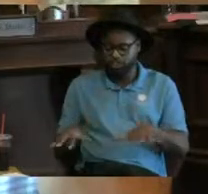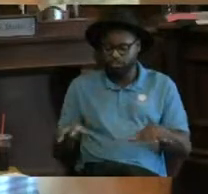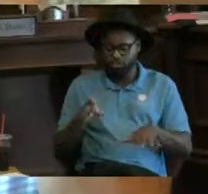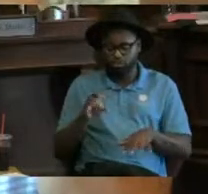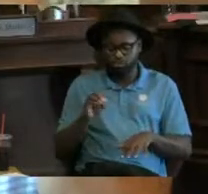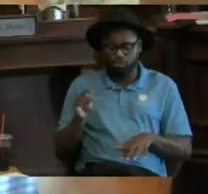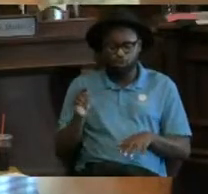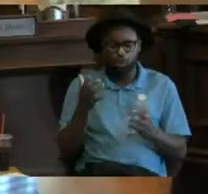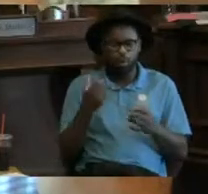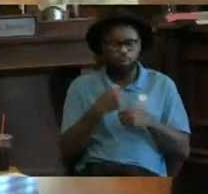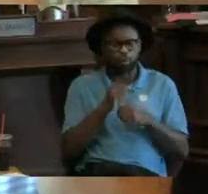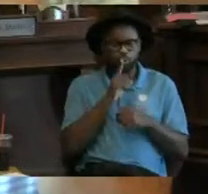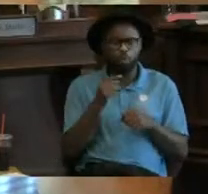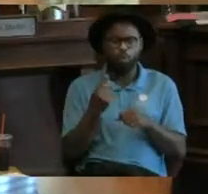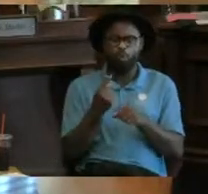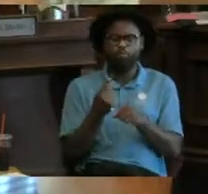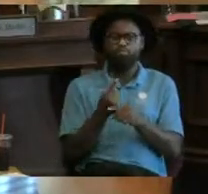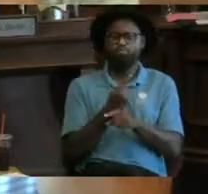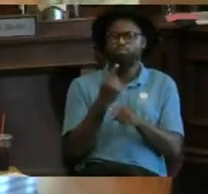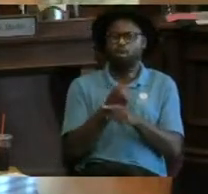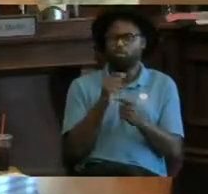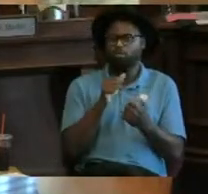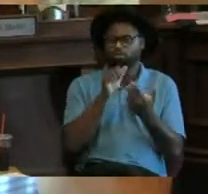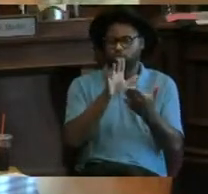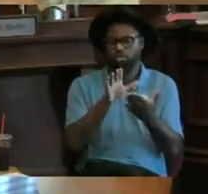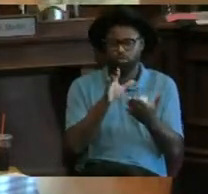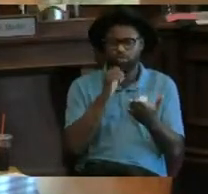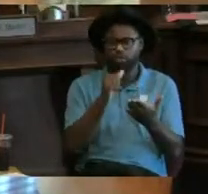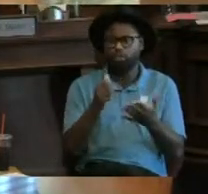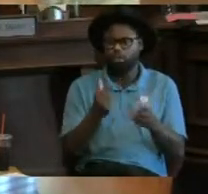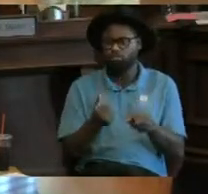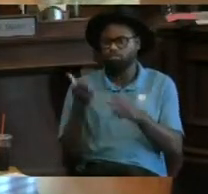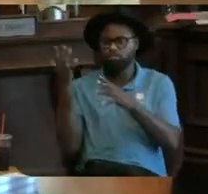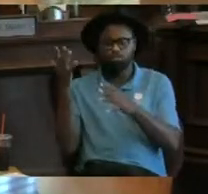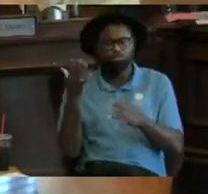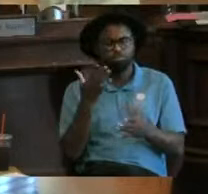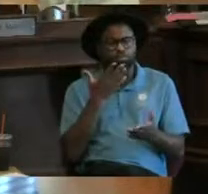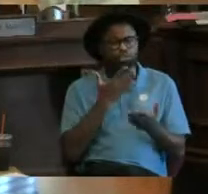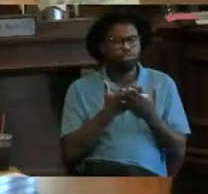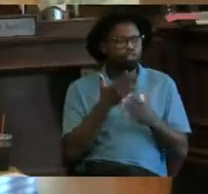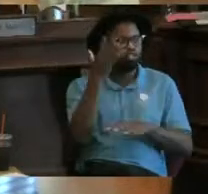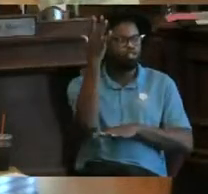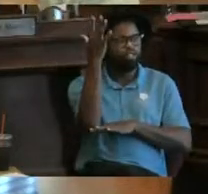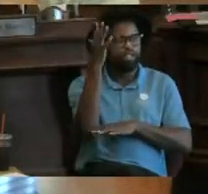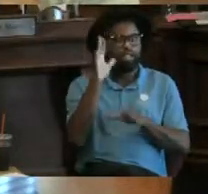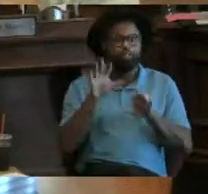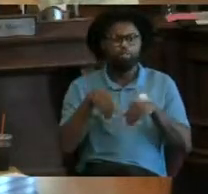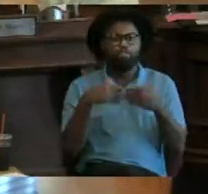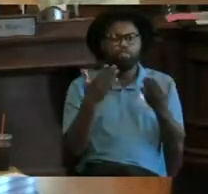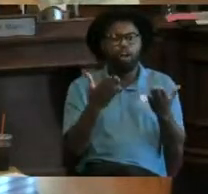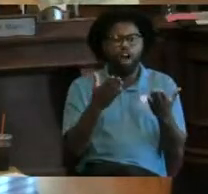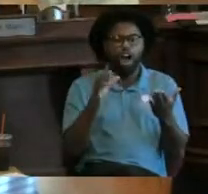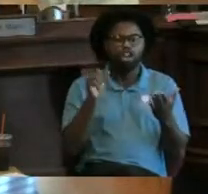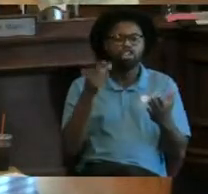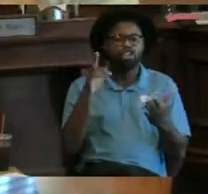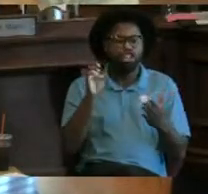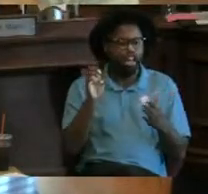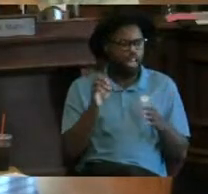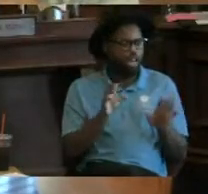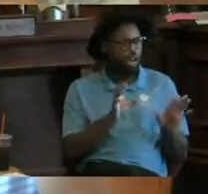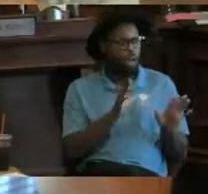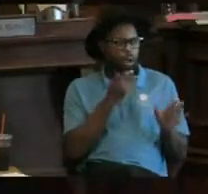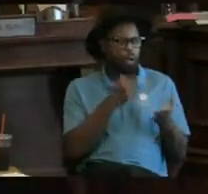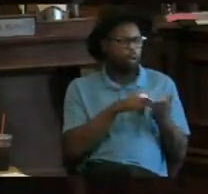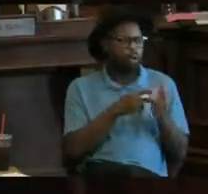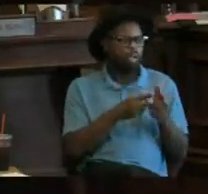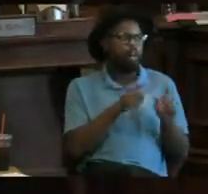we're properly addressing, so we don't have to take out a very mature, you know, tree that provides shade and other elements there on the street. I understand. And I don't mean to disparage. I know guys